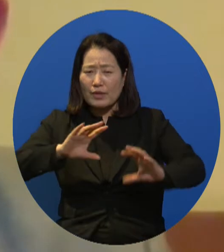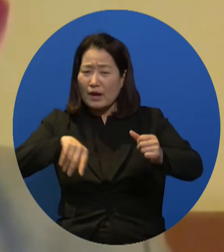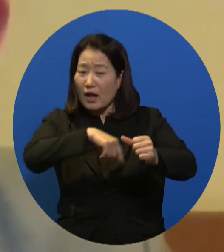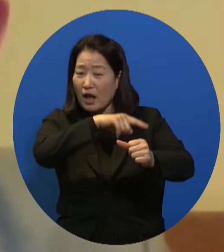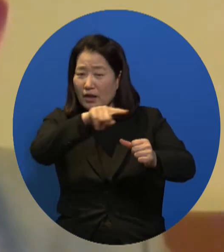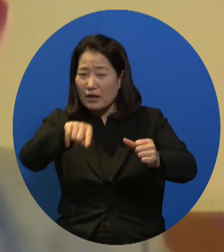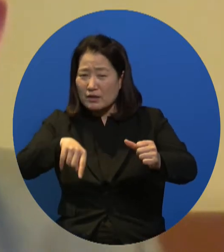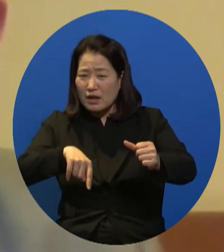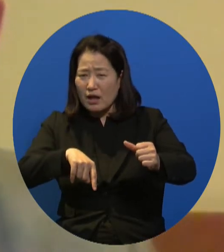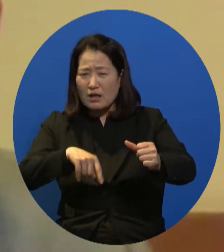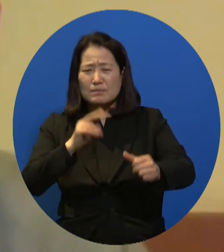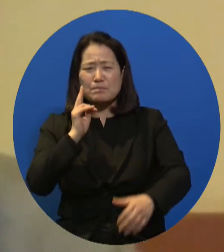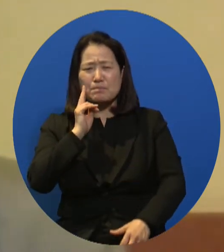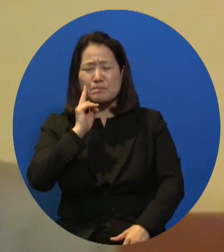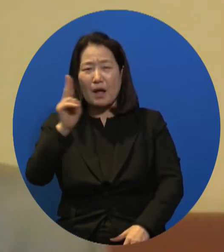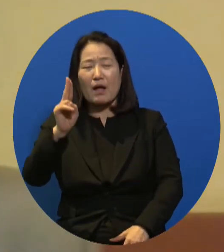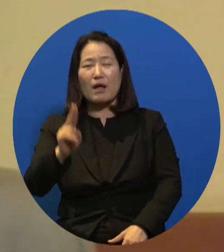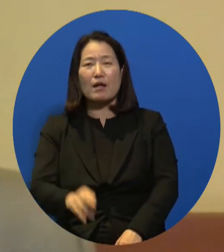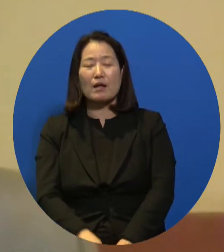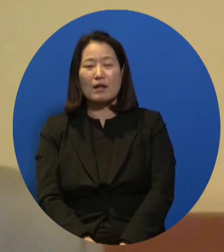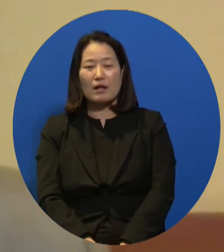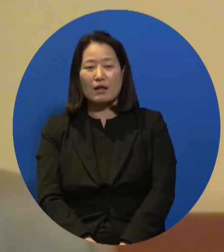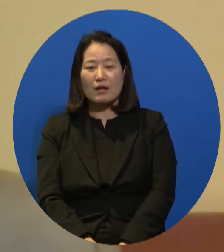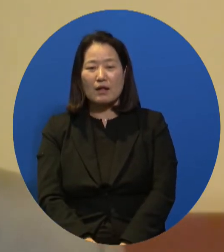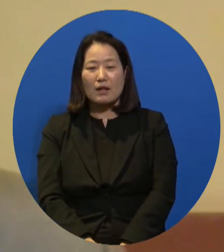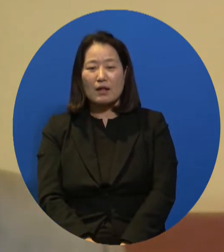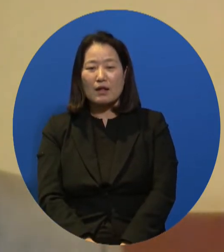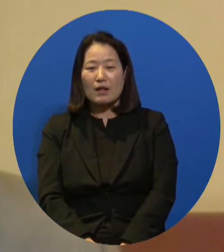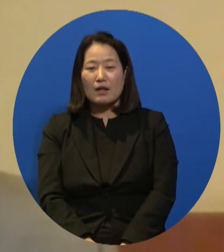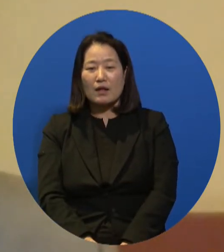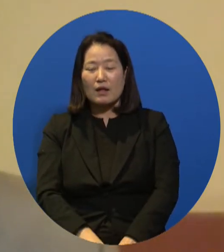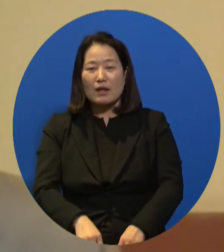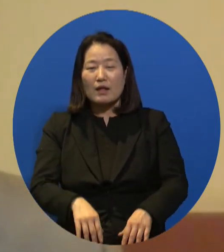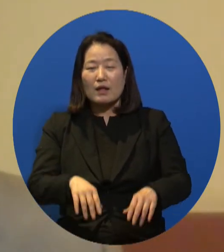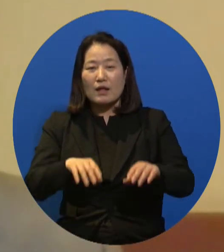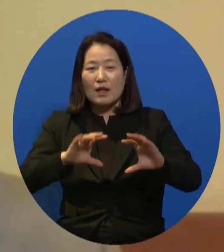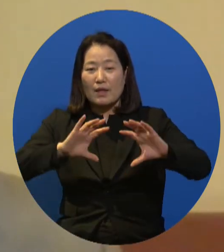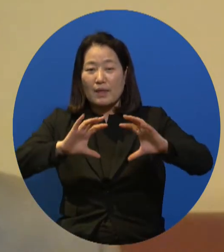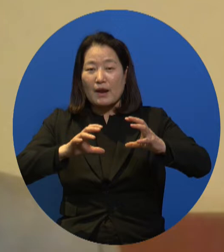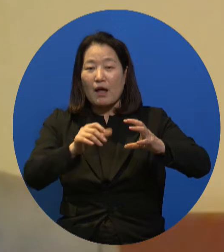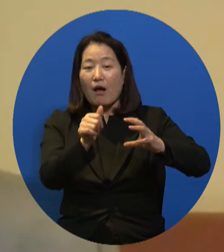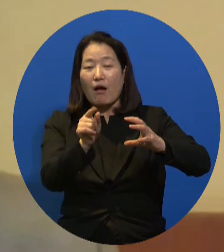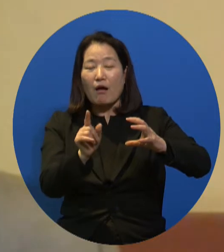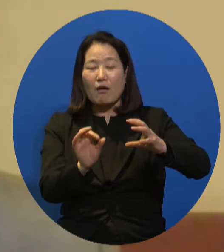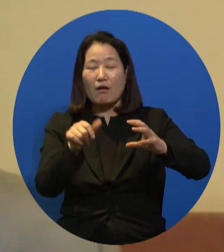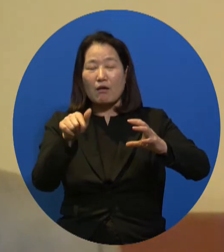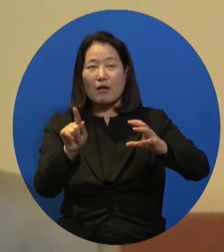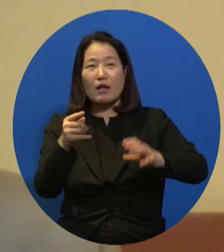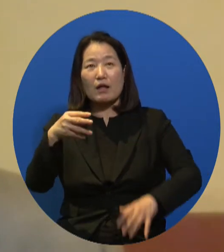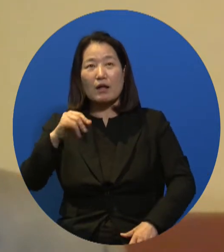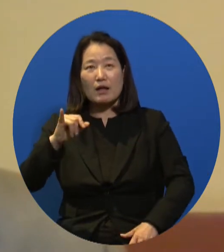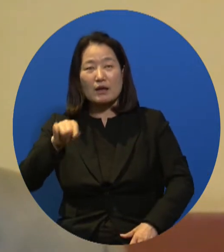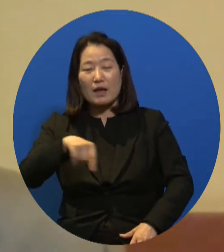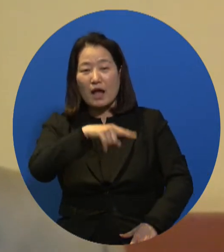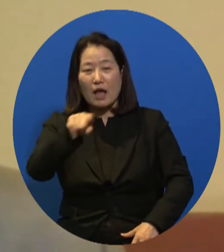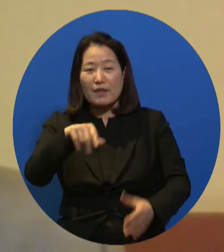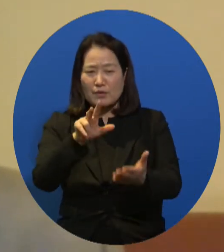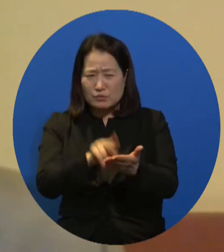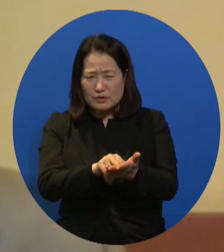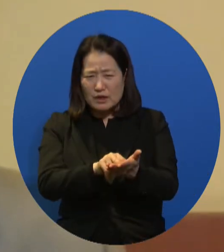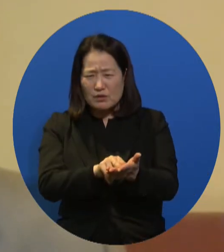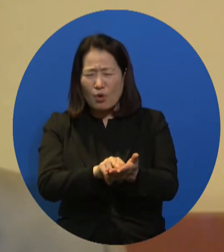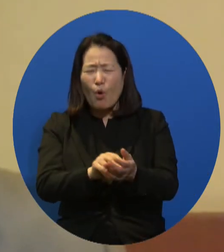The issues in Hungary run deep in that they are reinforced by old and enduring discriminatory